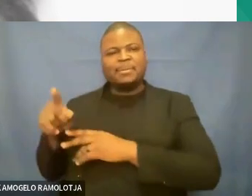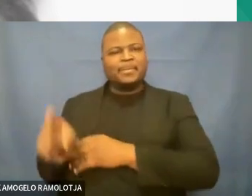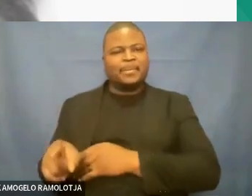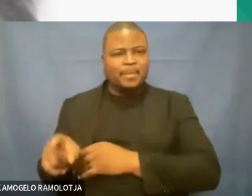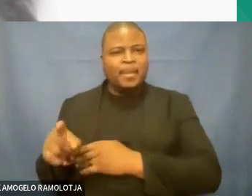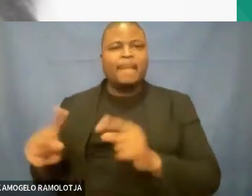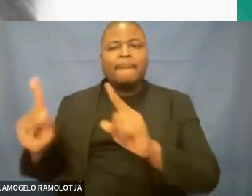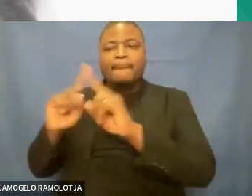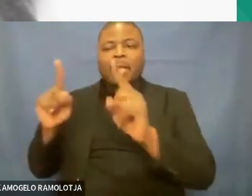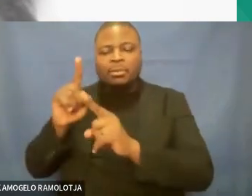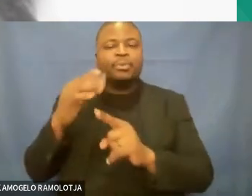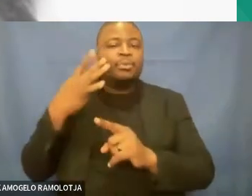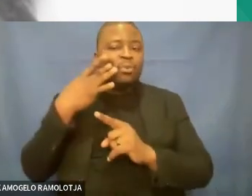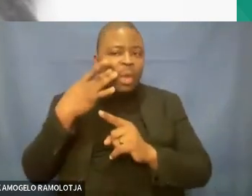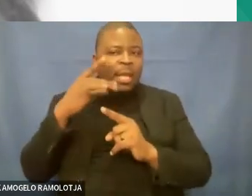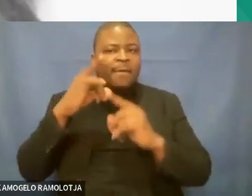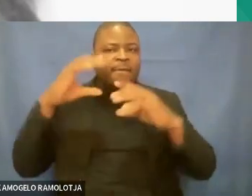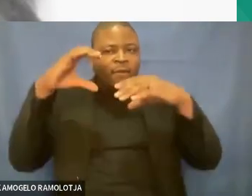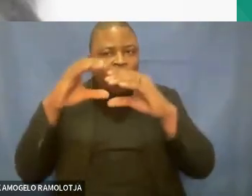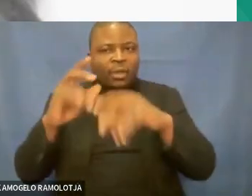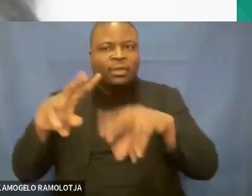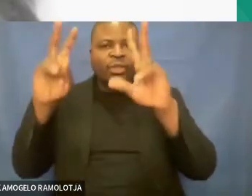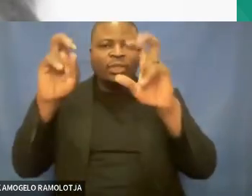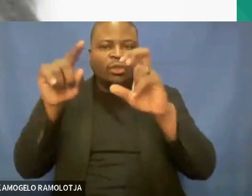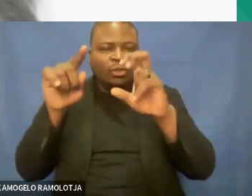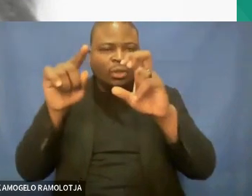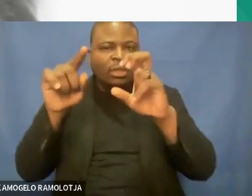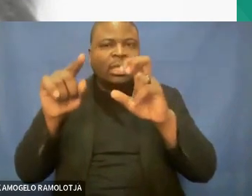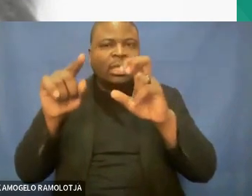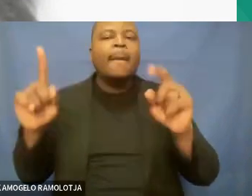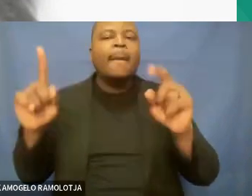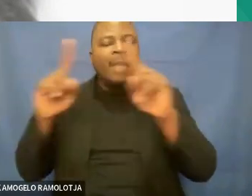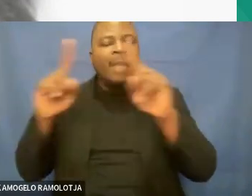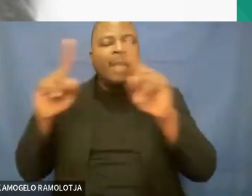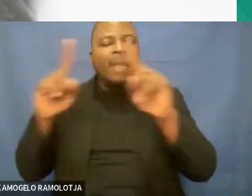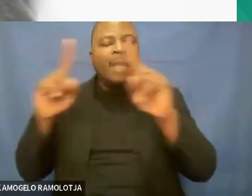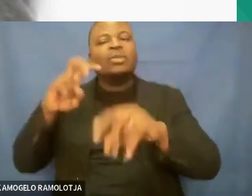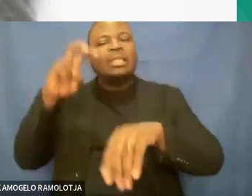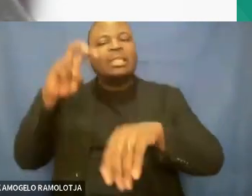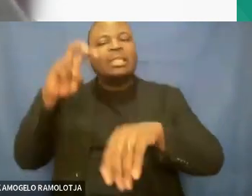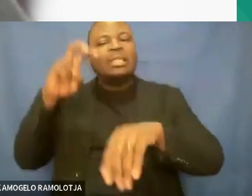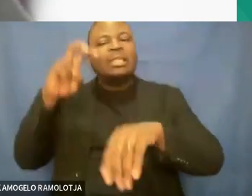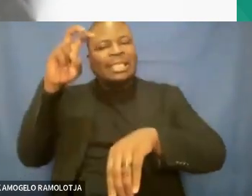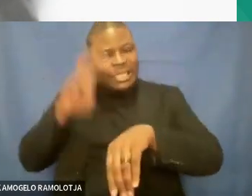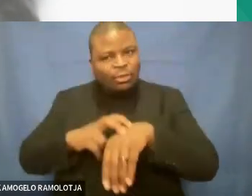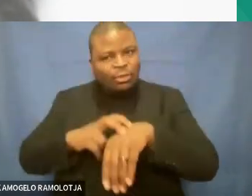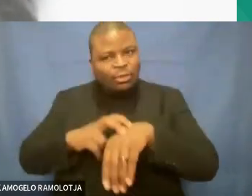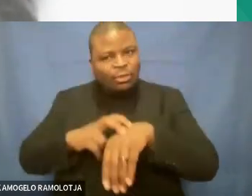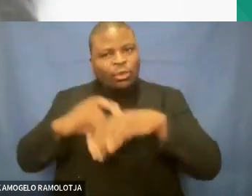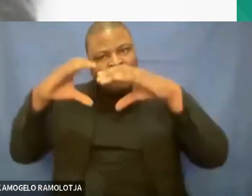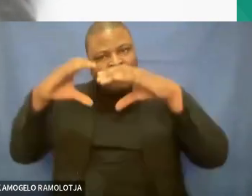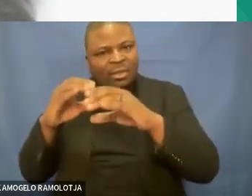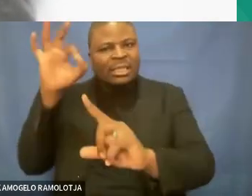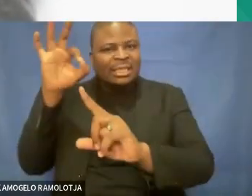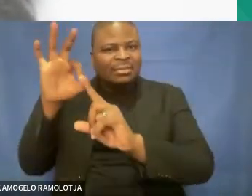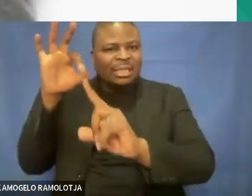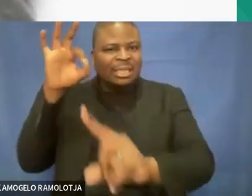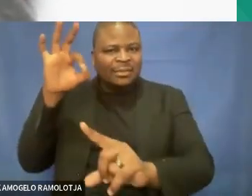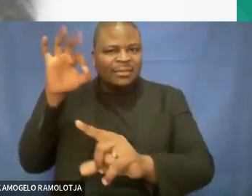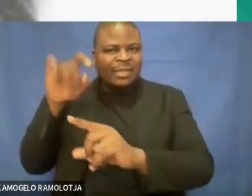only specific to those particular communities. But by gender